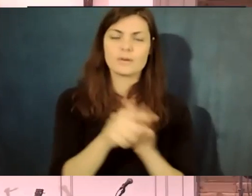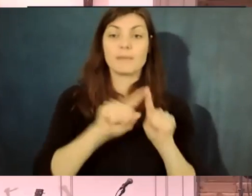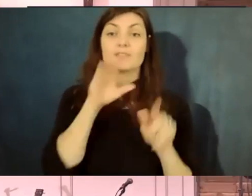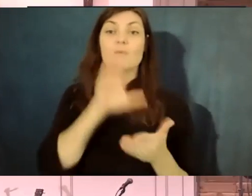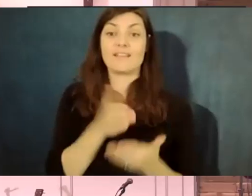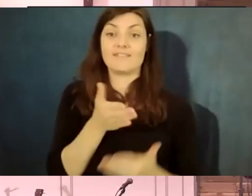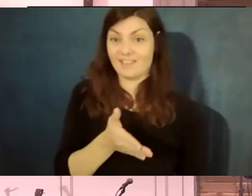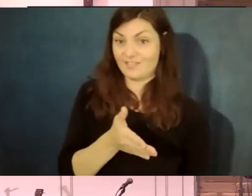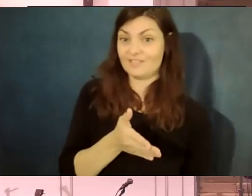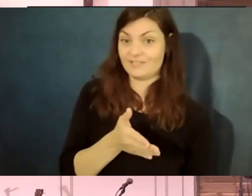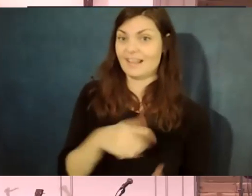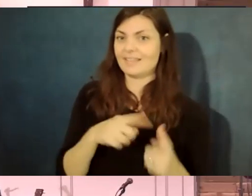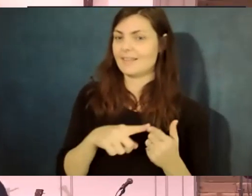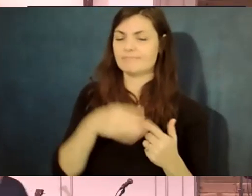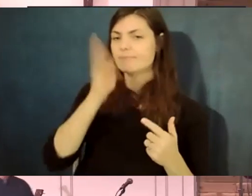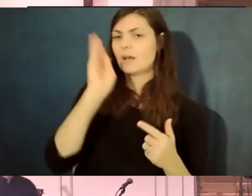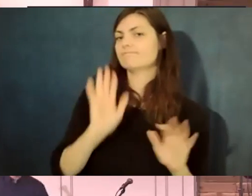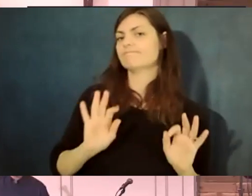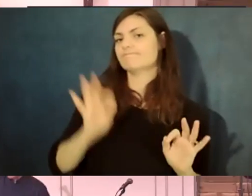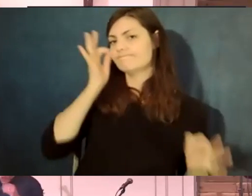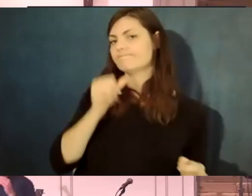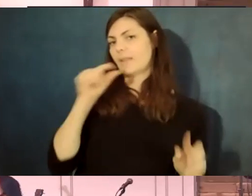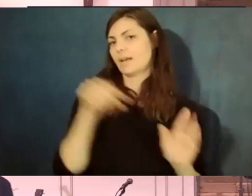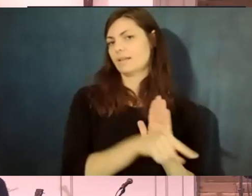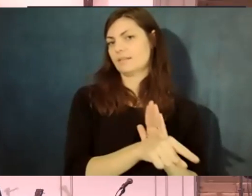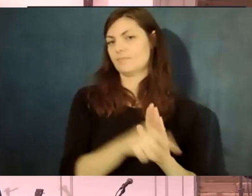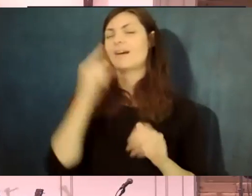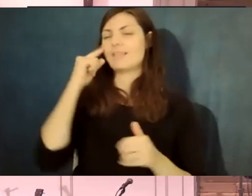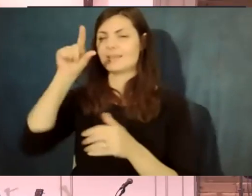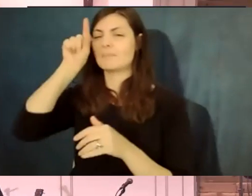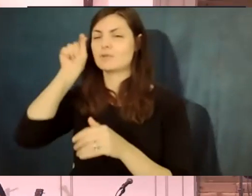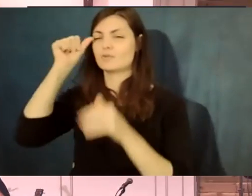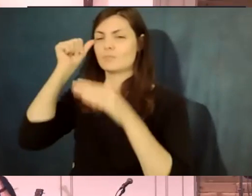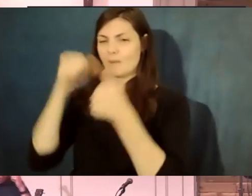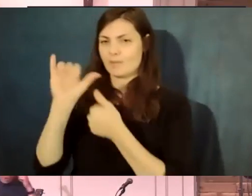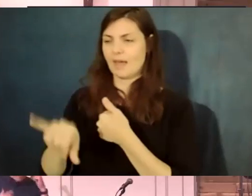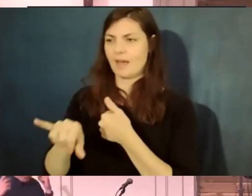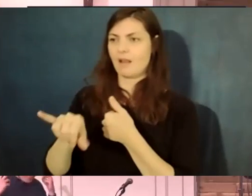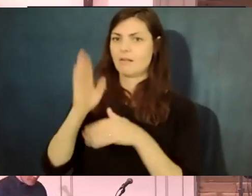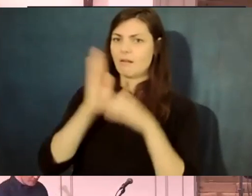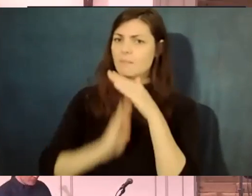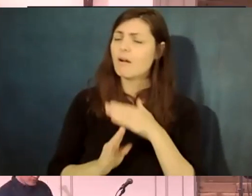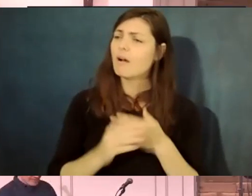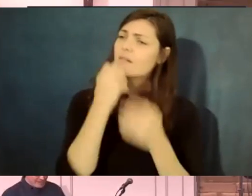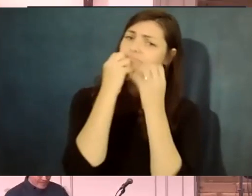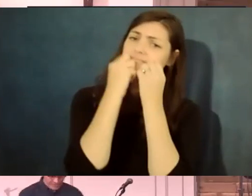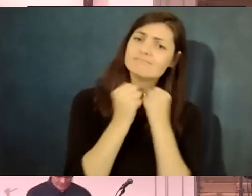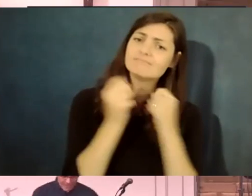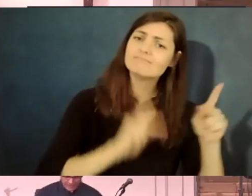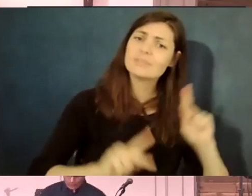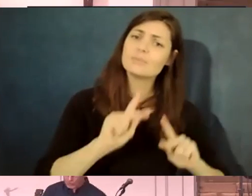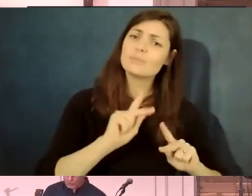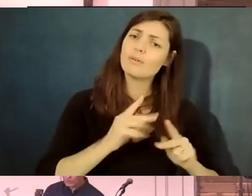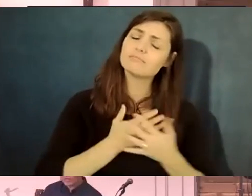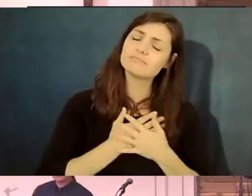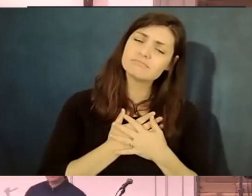He remembered. And he realized. And not only that, he loved these people. He had